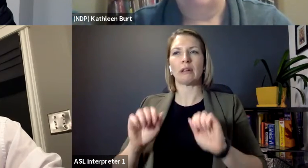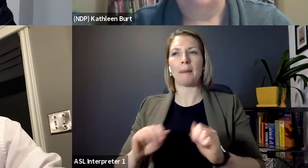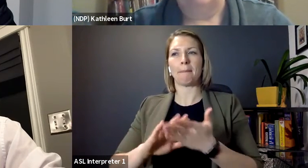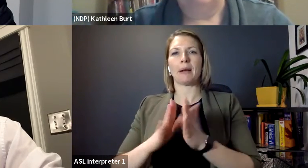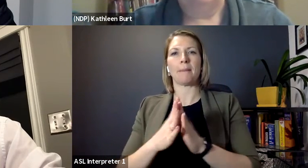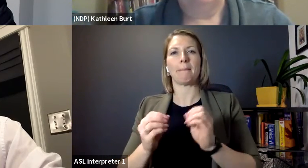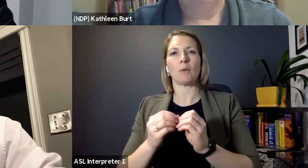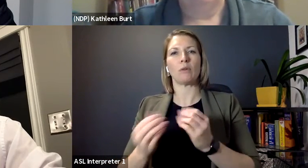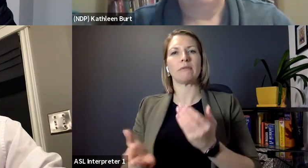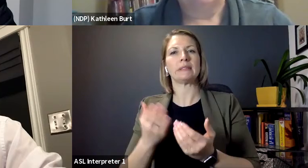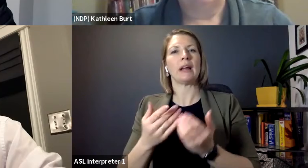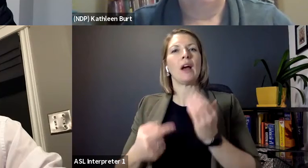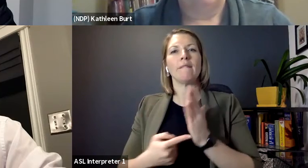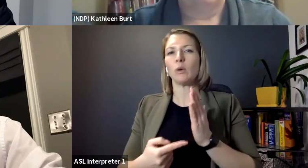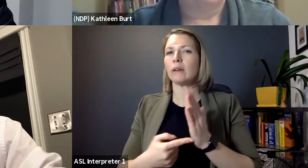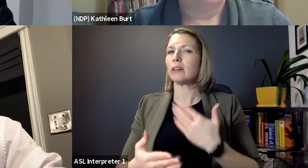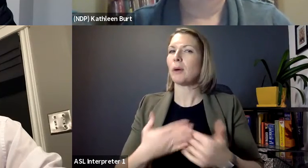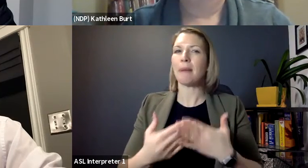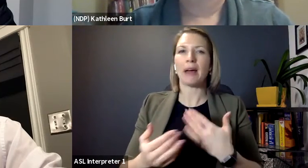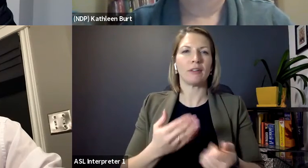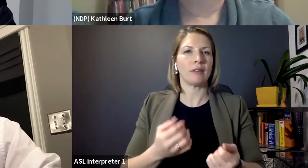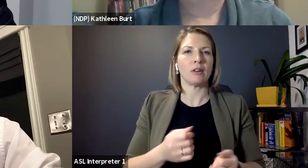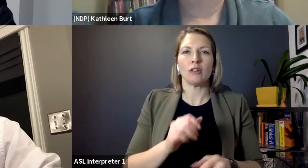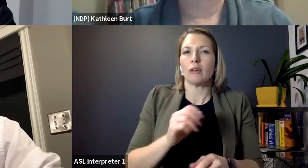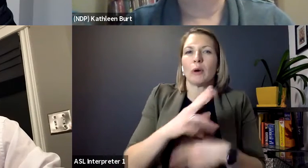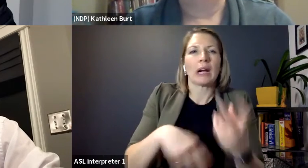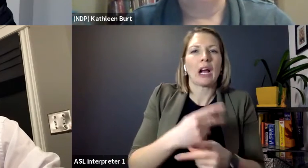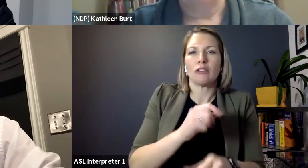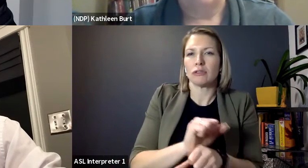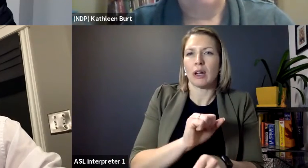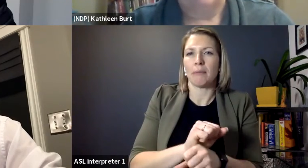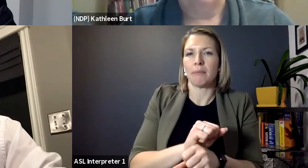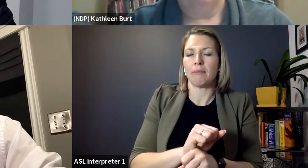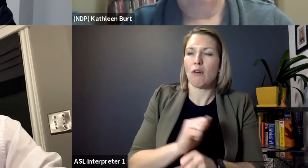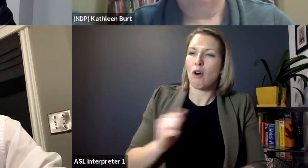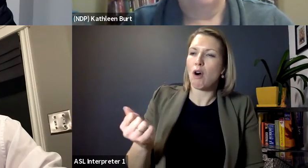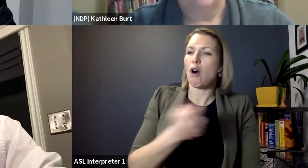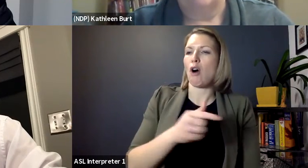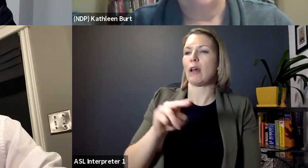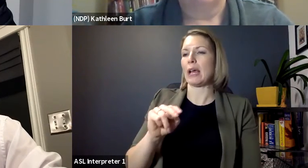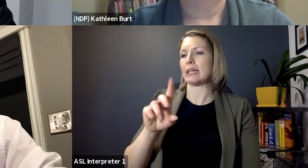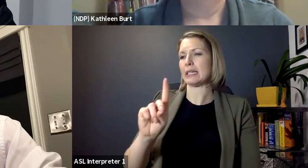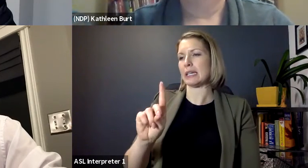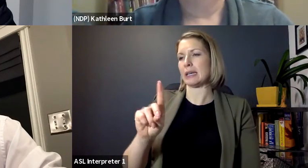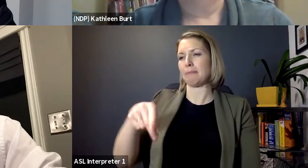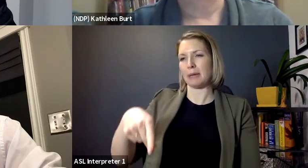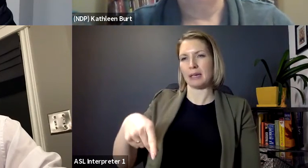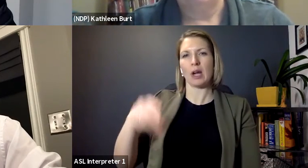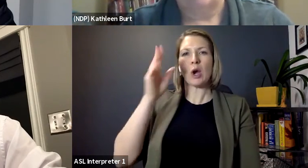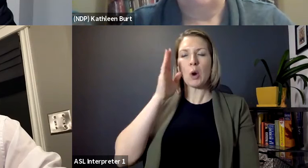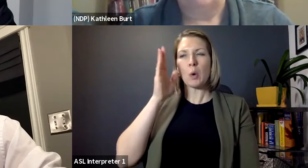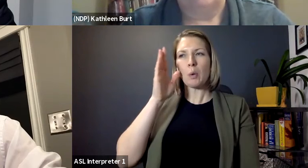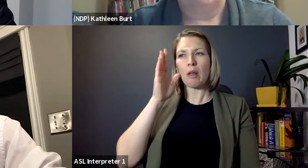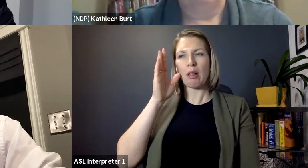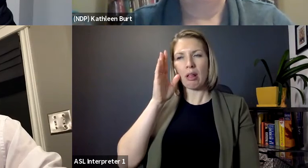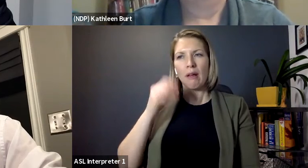have. Every elected New Democrat is going to fight for your family, for your health care, for good